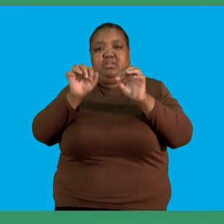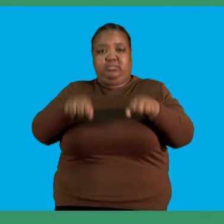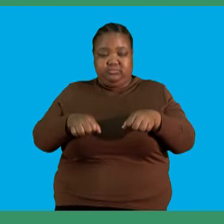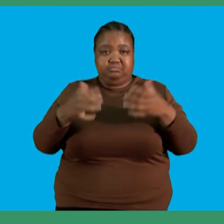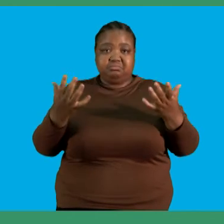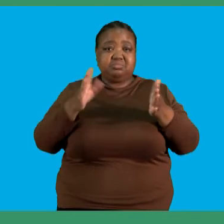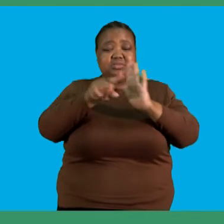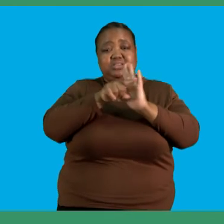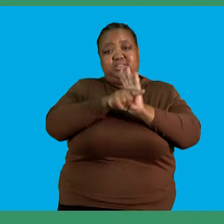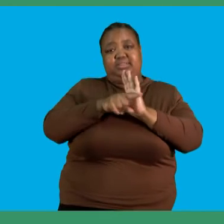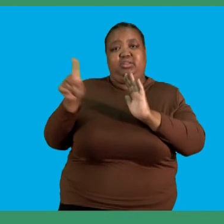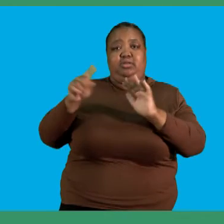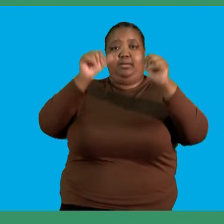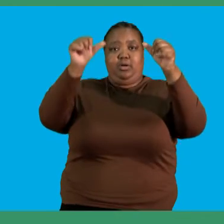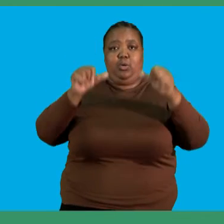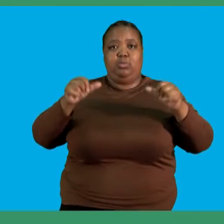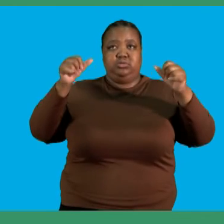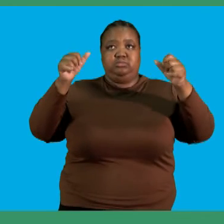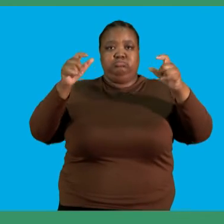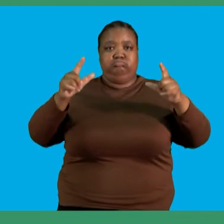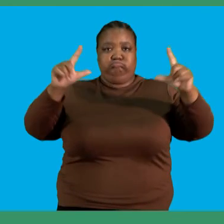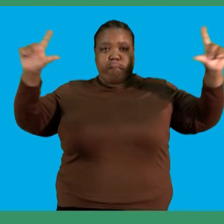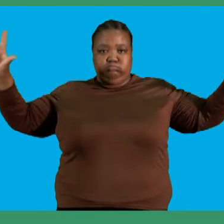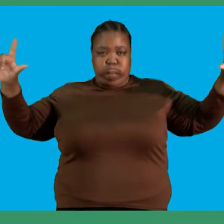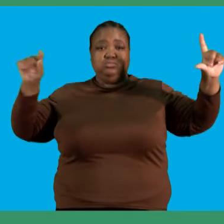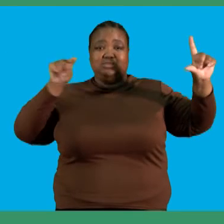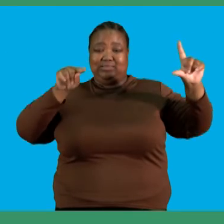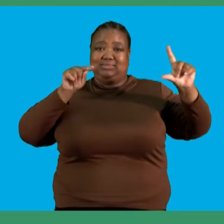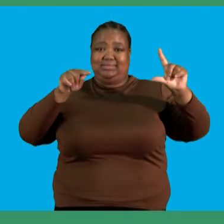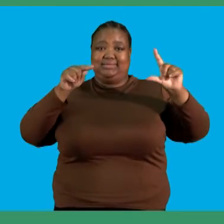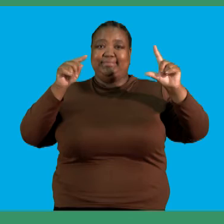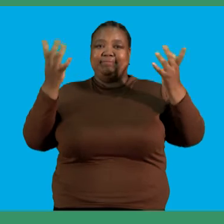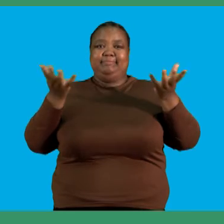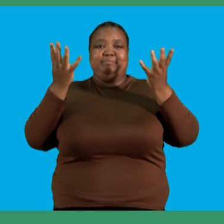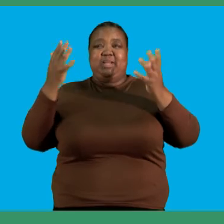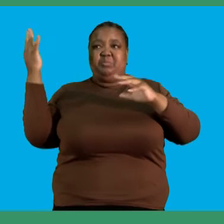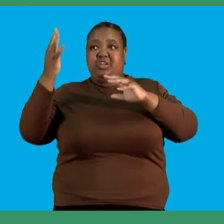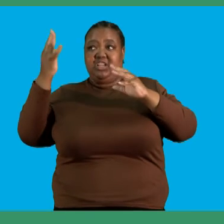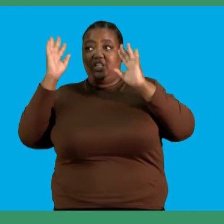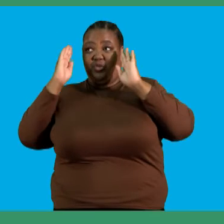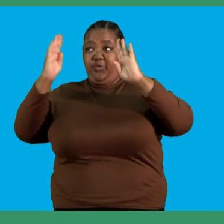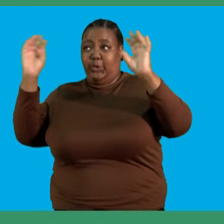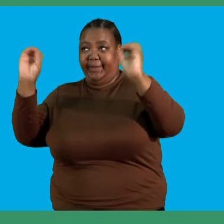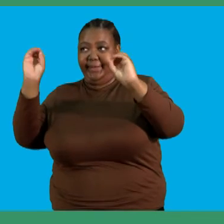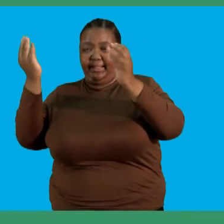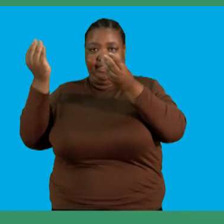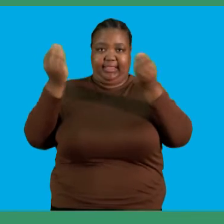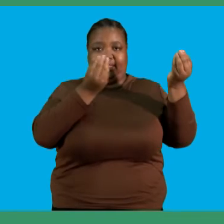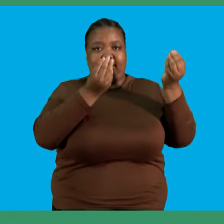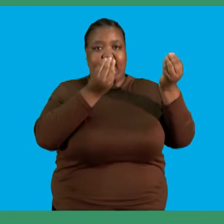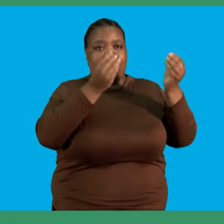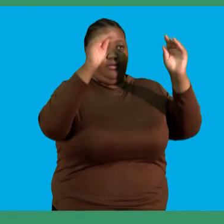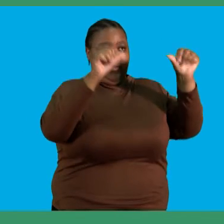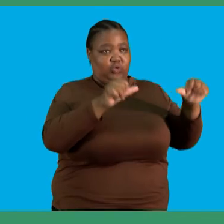negative is that it may draw attention away from the presentation if it's too big or not placed correctly. And then